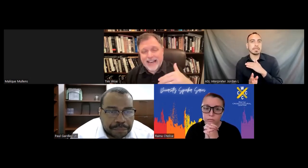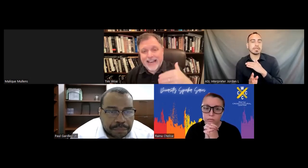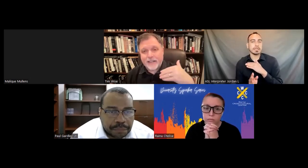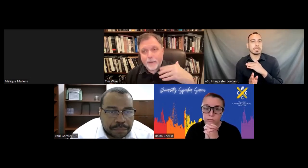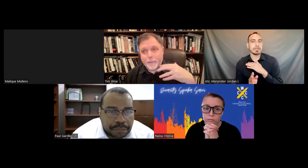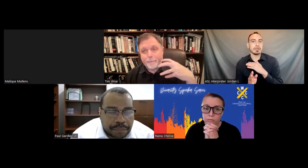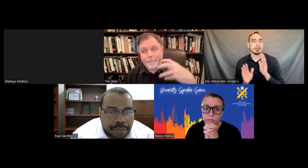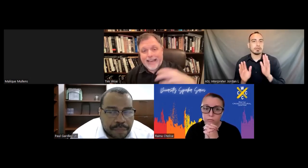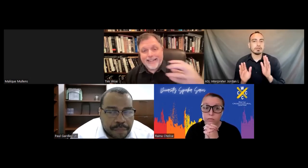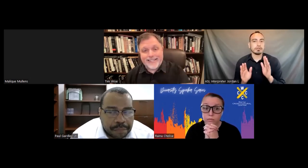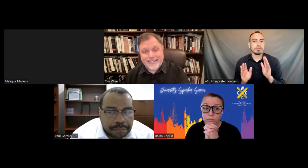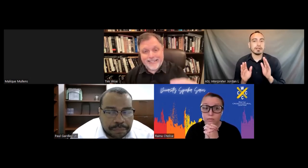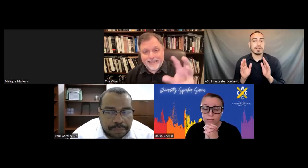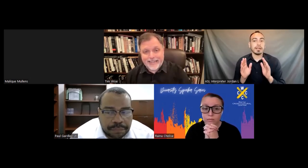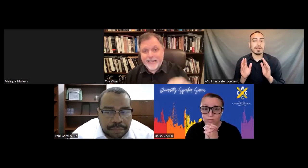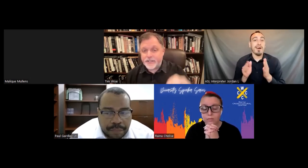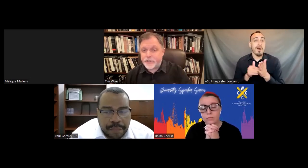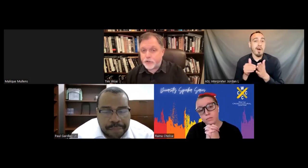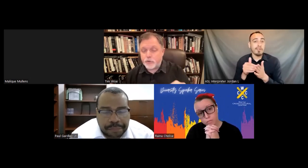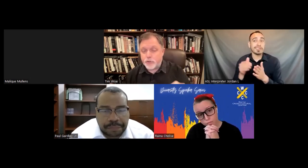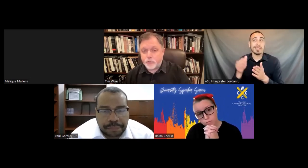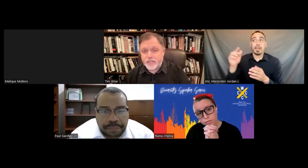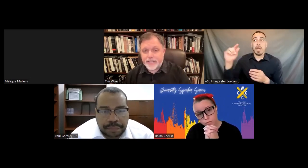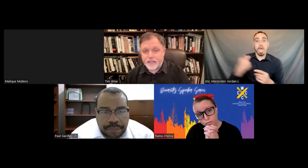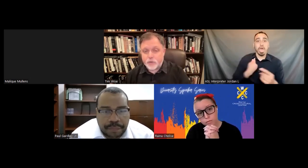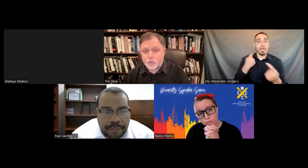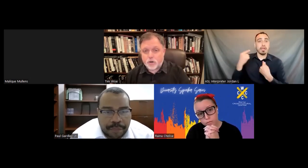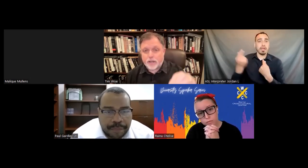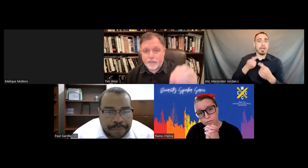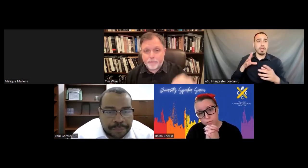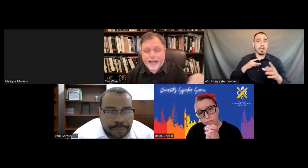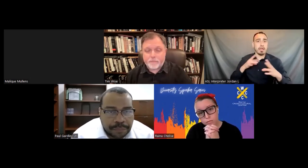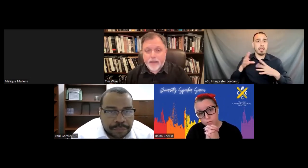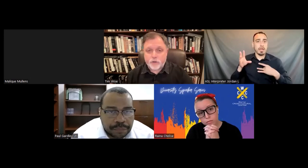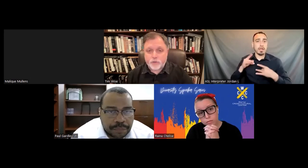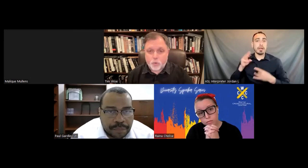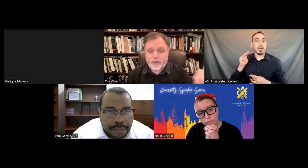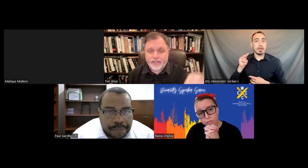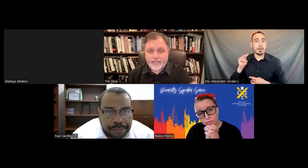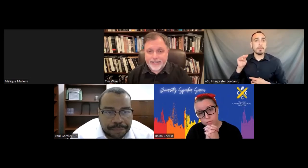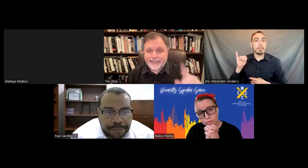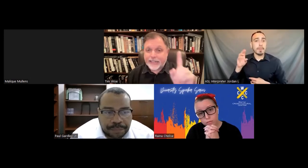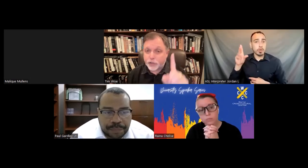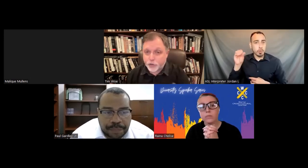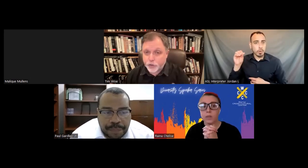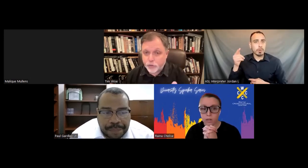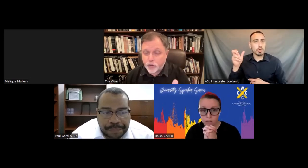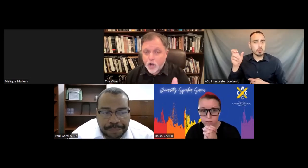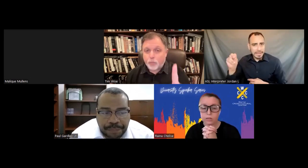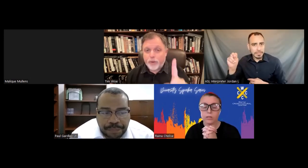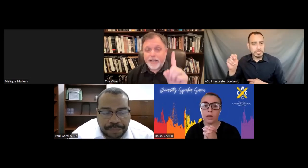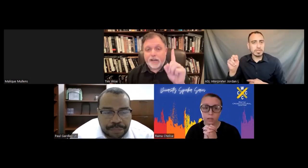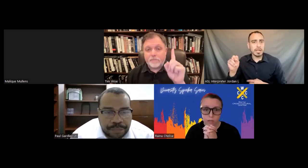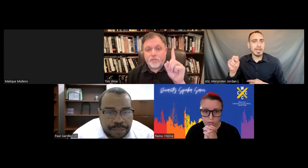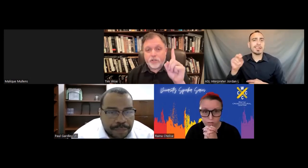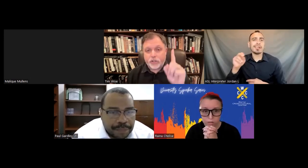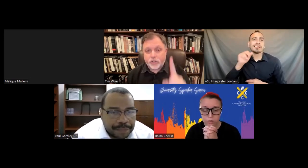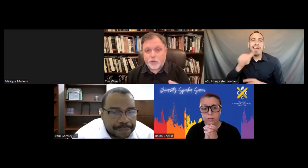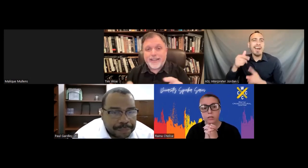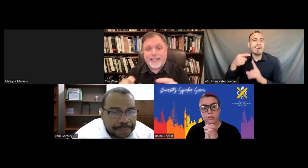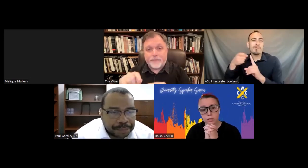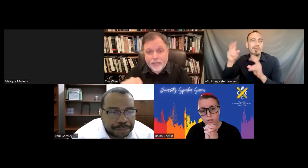is not bad intended. And yes, it's true, as we say in this work, impact matters more than intent. That's true when it comes